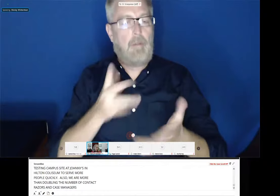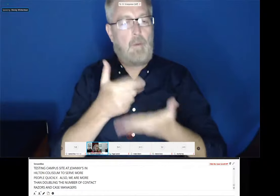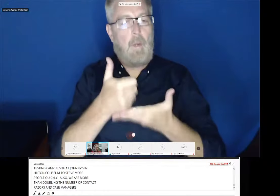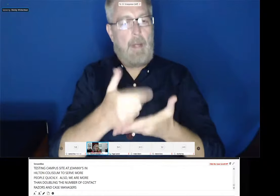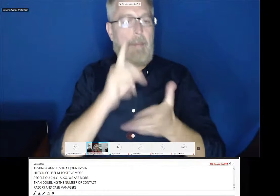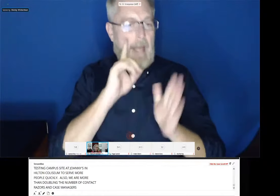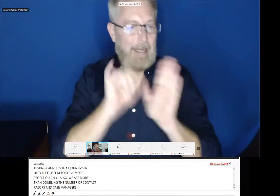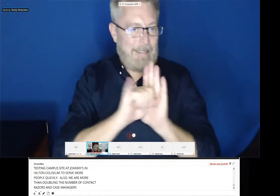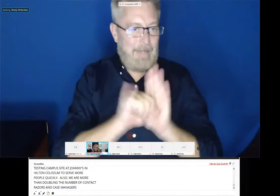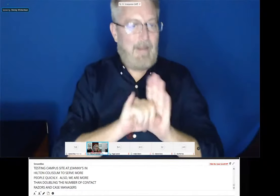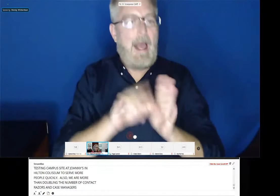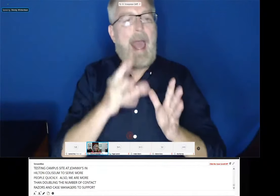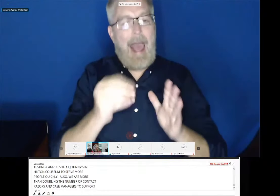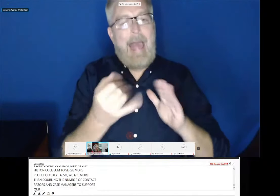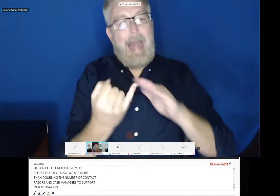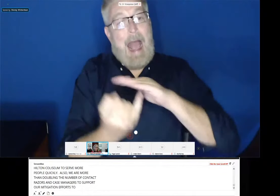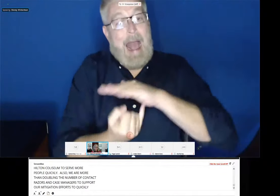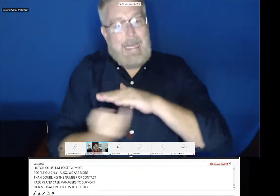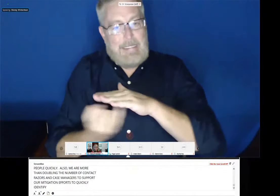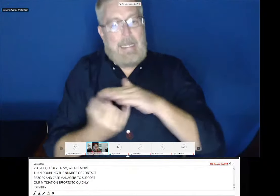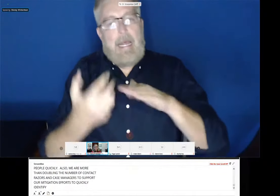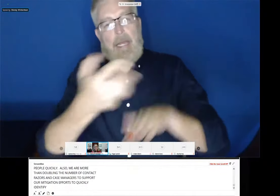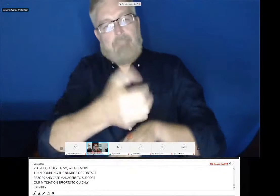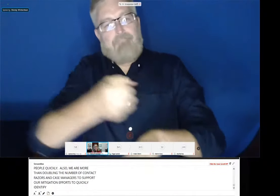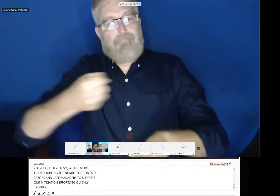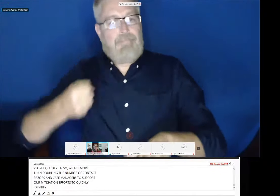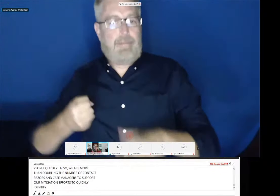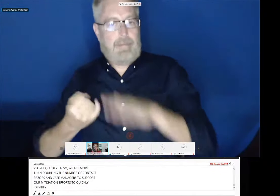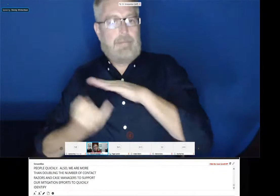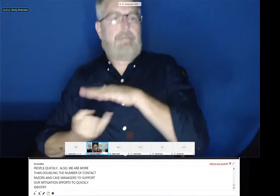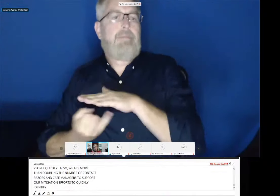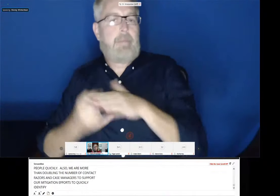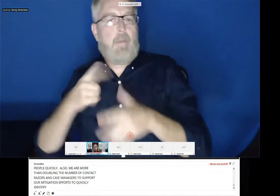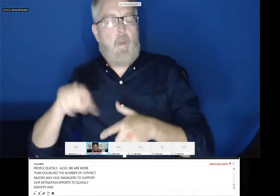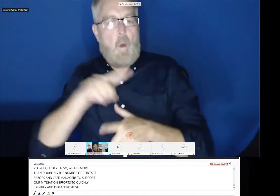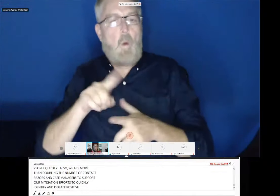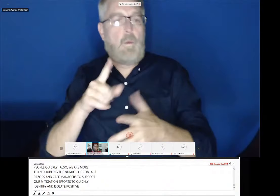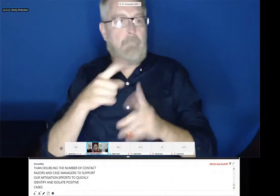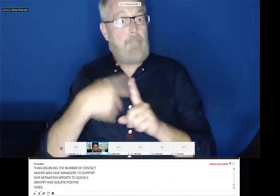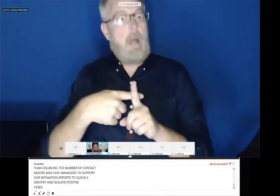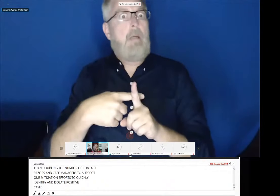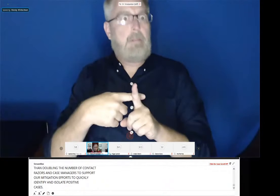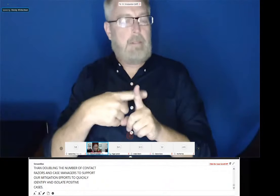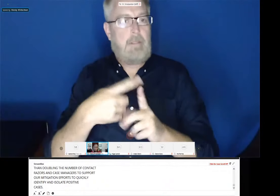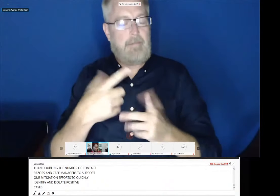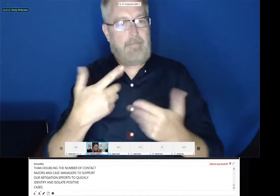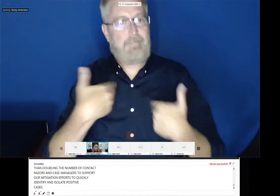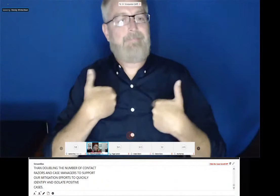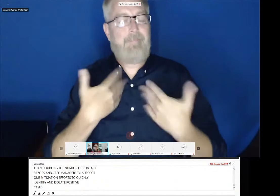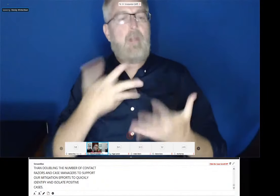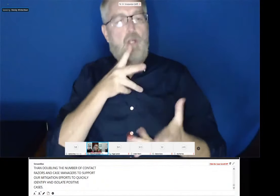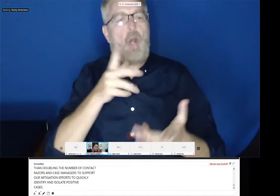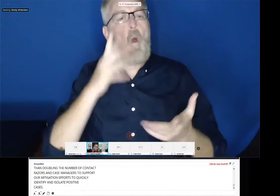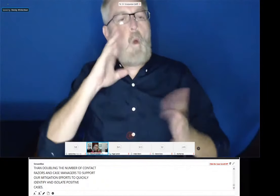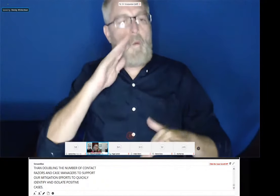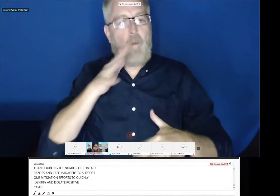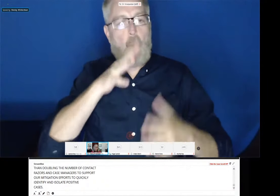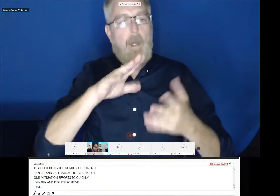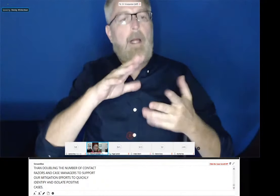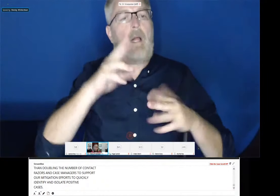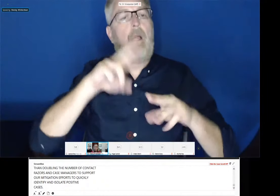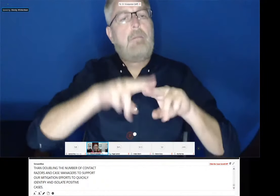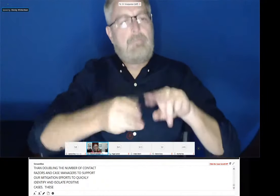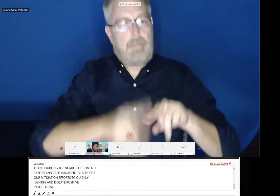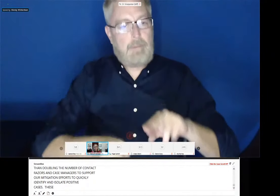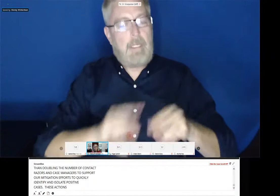and isolate positive cases. These actions should flatten the curve when combined with